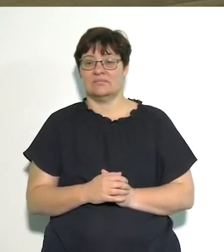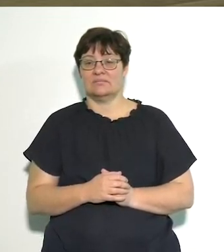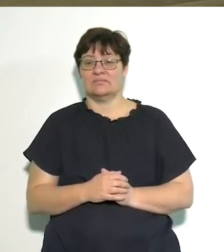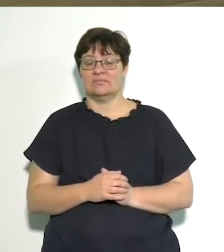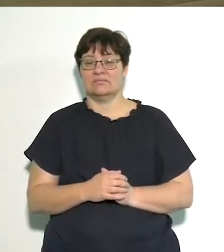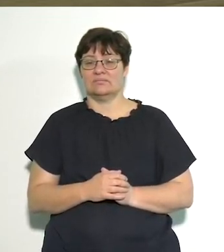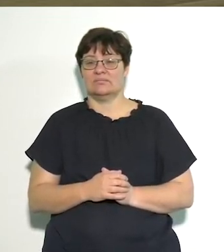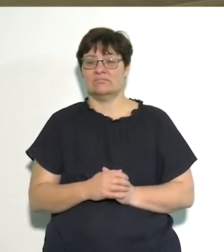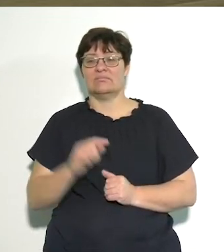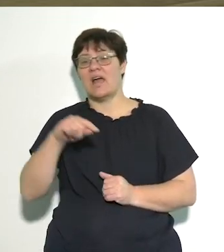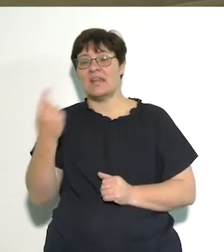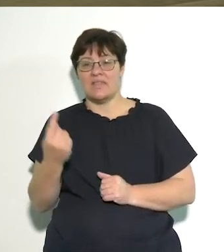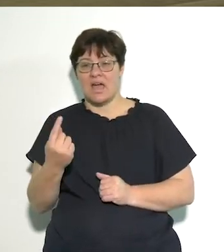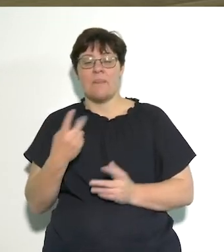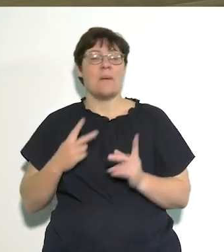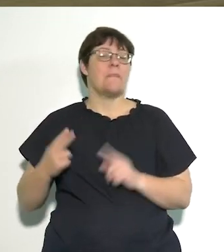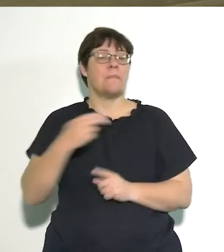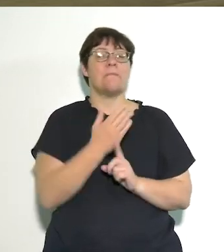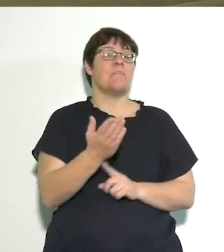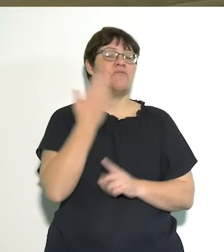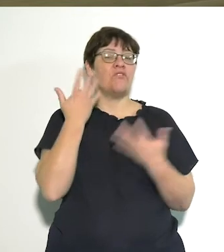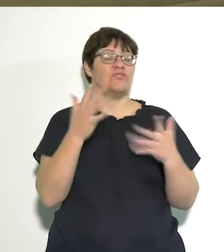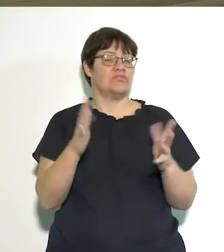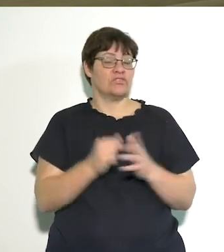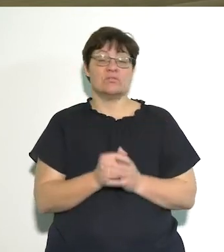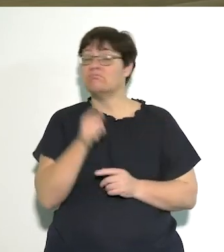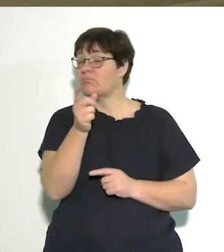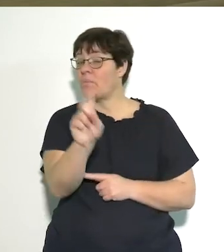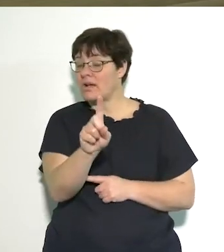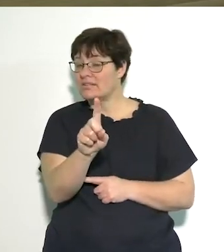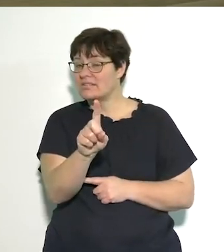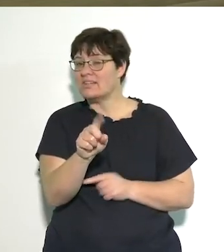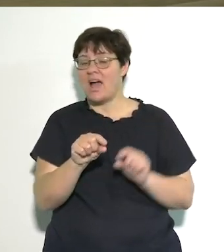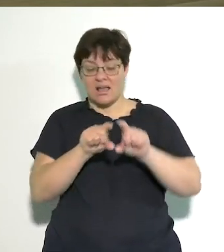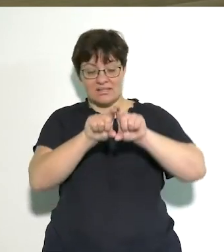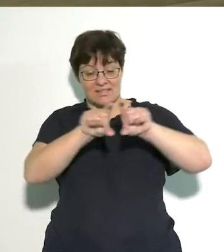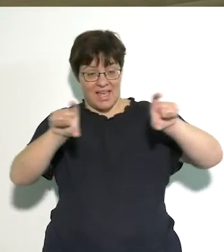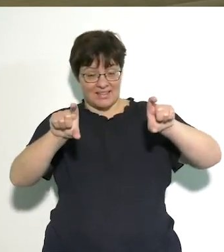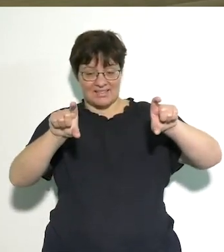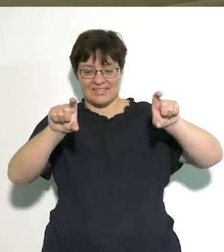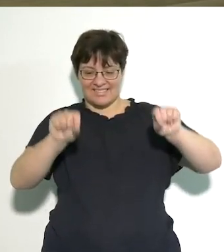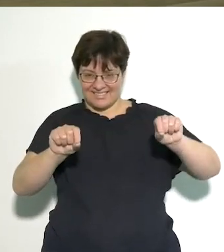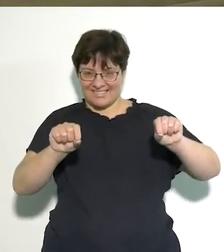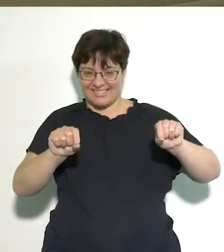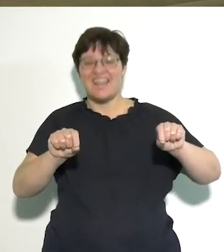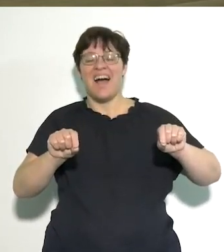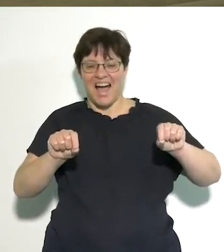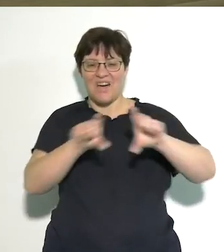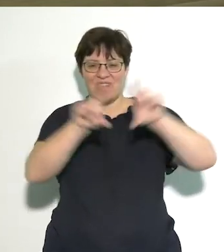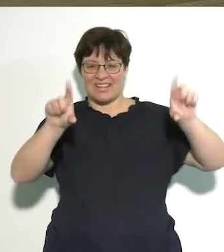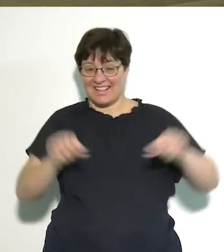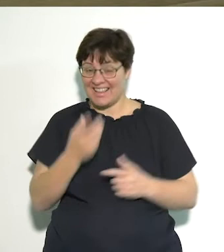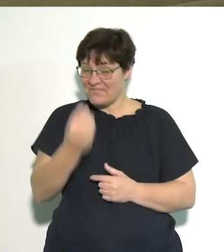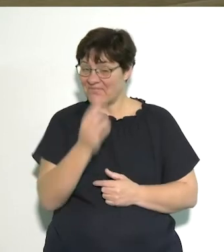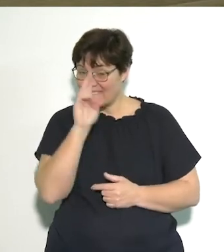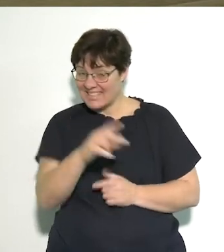one-sided. Here's another one that I cut out beforehand. What shape is this? It's got two long sides, two short sides. It's